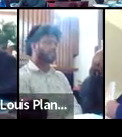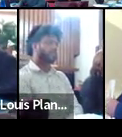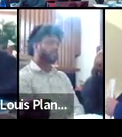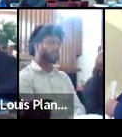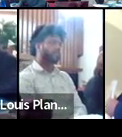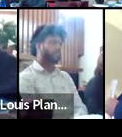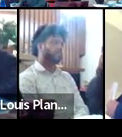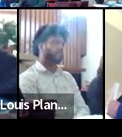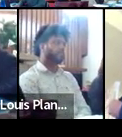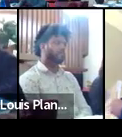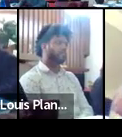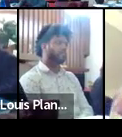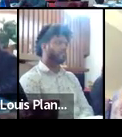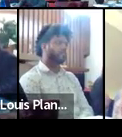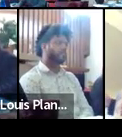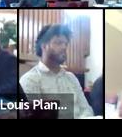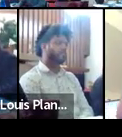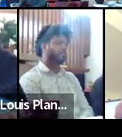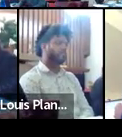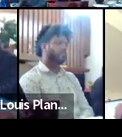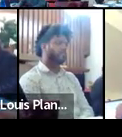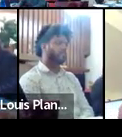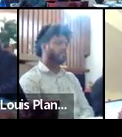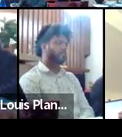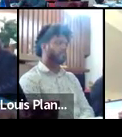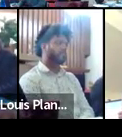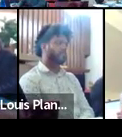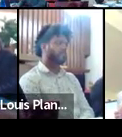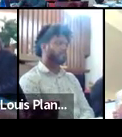help out with this, and you'll see that reflected in the plan too.